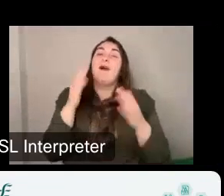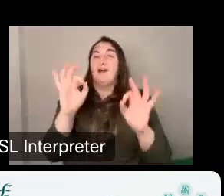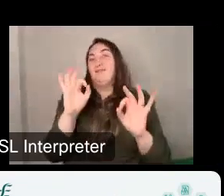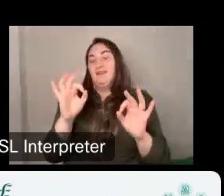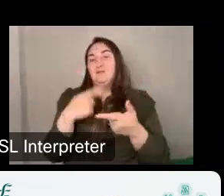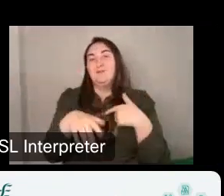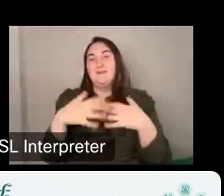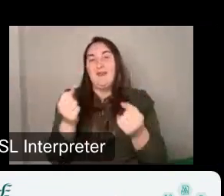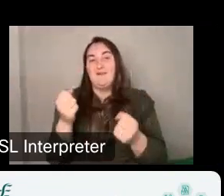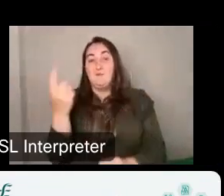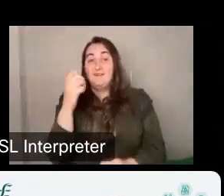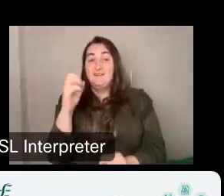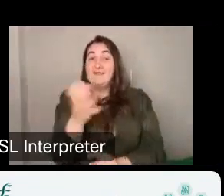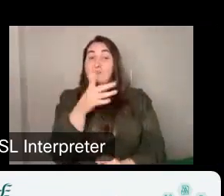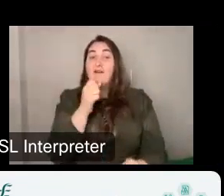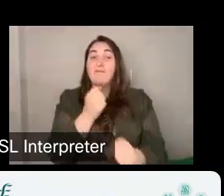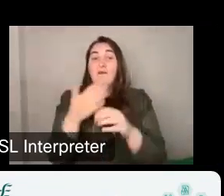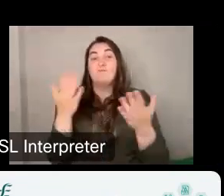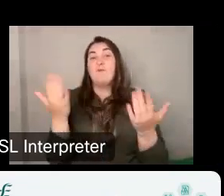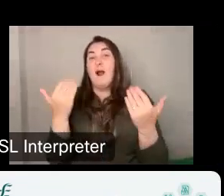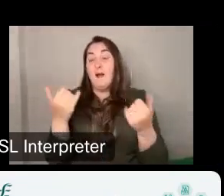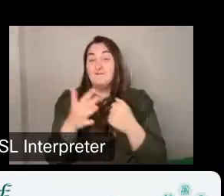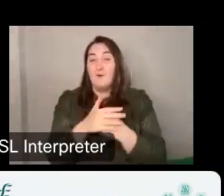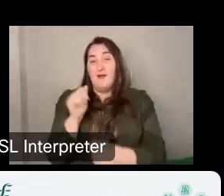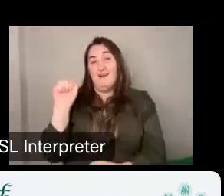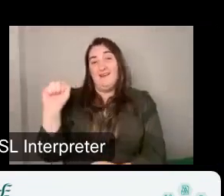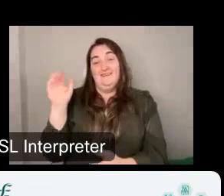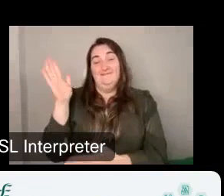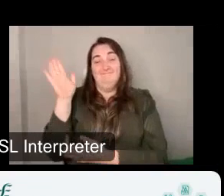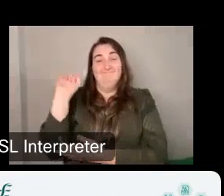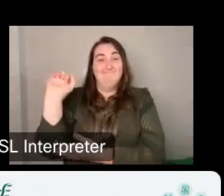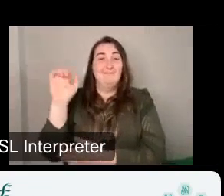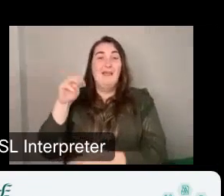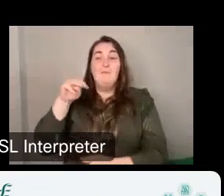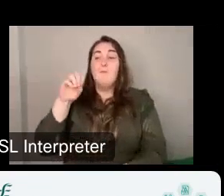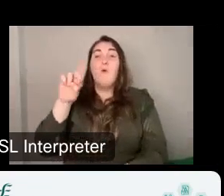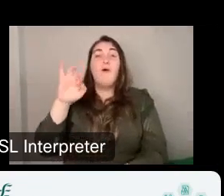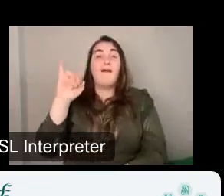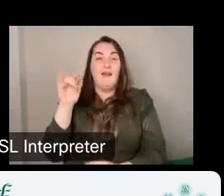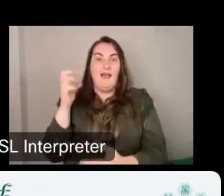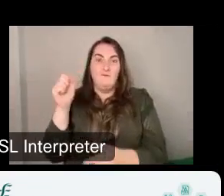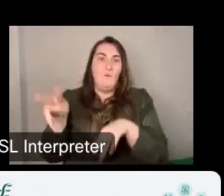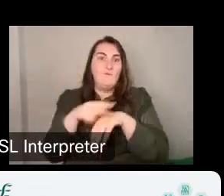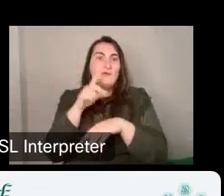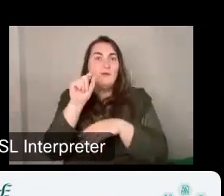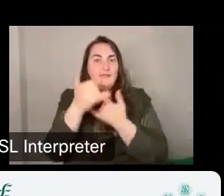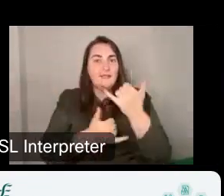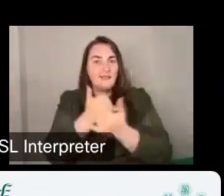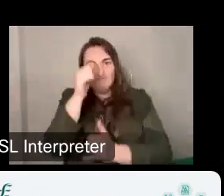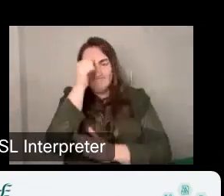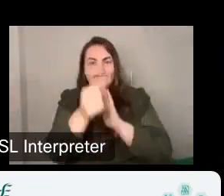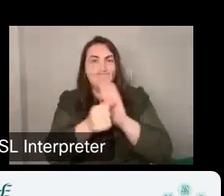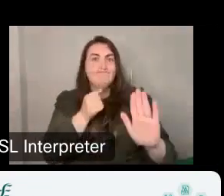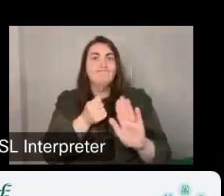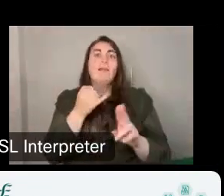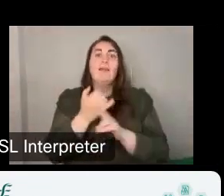have this slide of welcome for, as I say, our speaker, Morgan Lucey. Morgan Lucey has over 20 years of experience in frontline